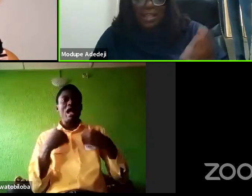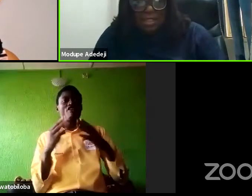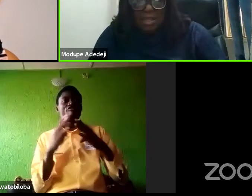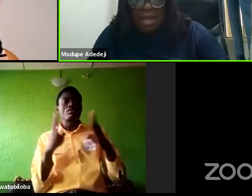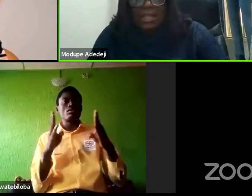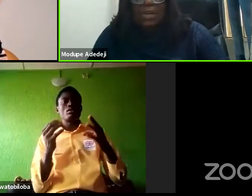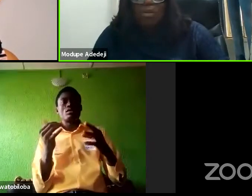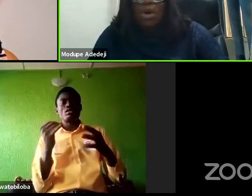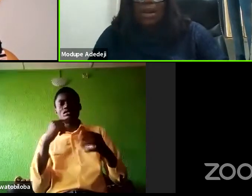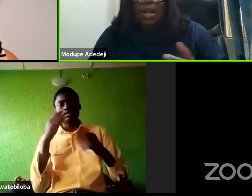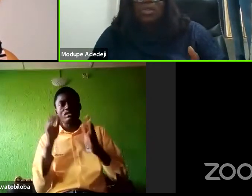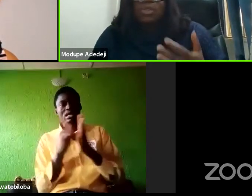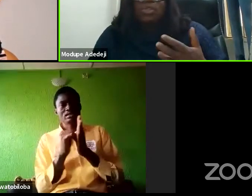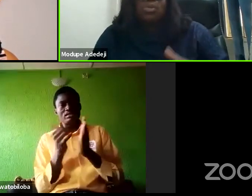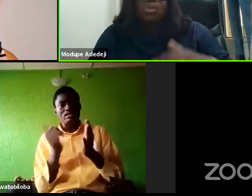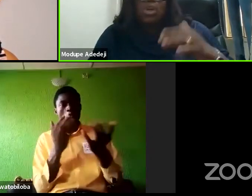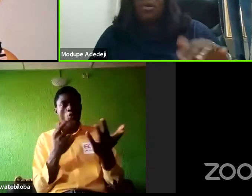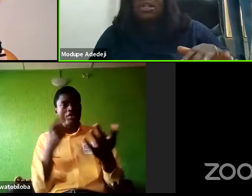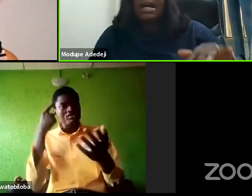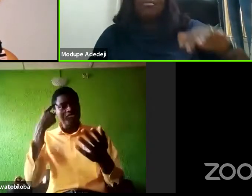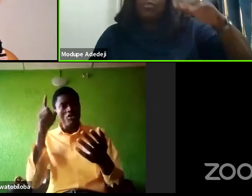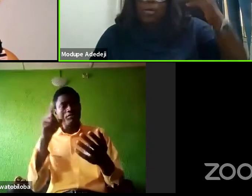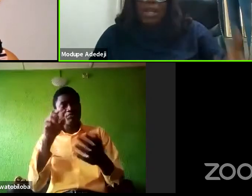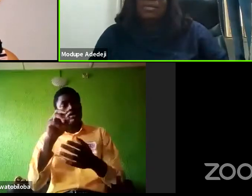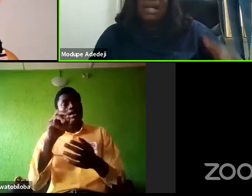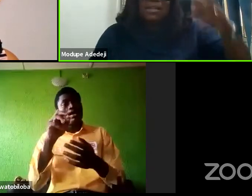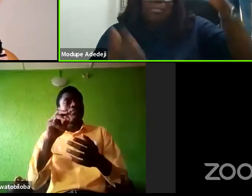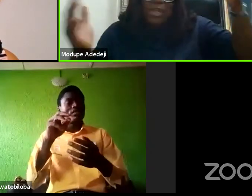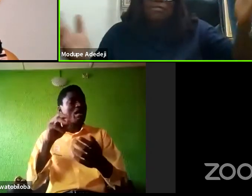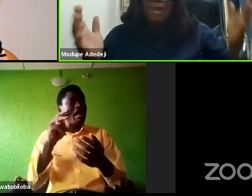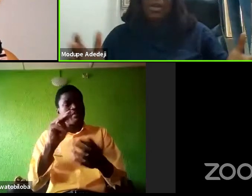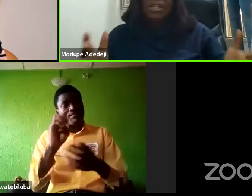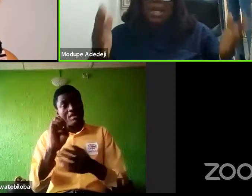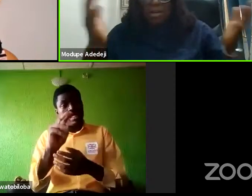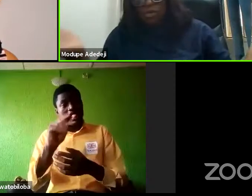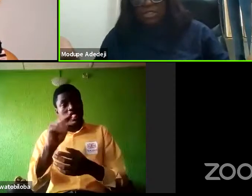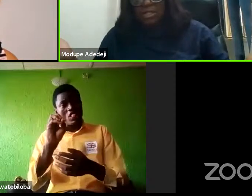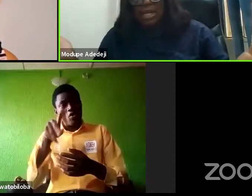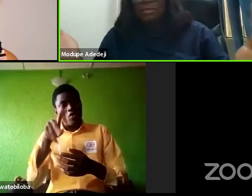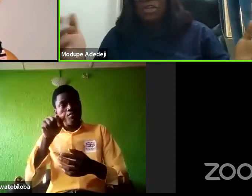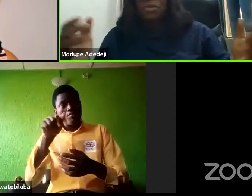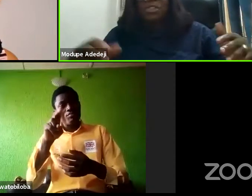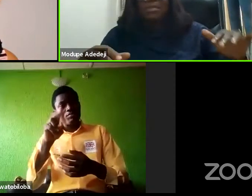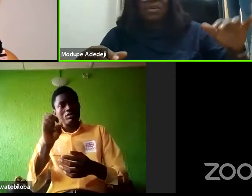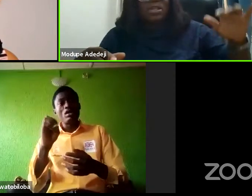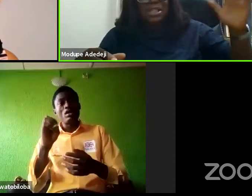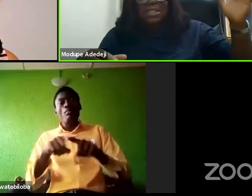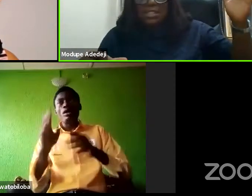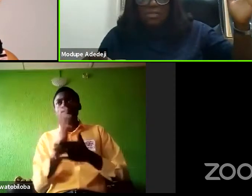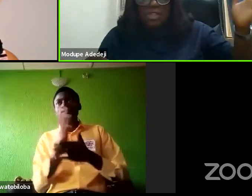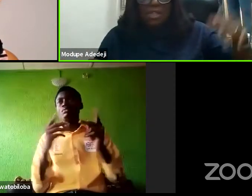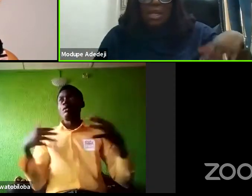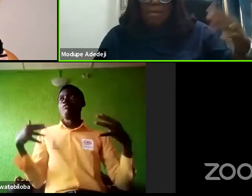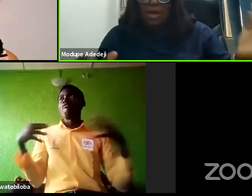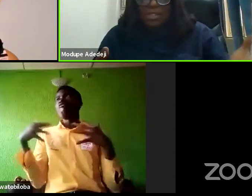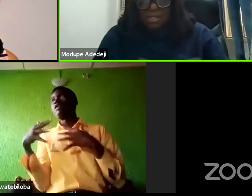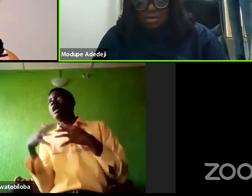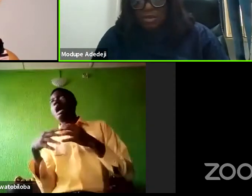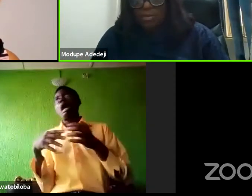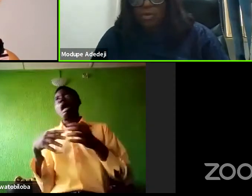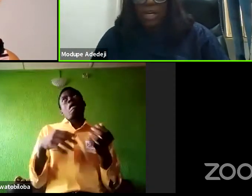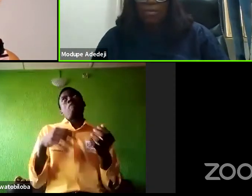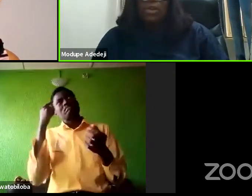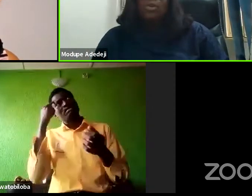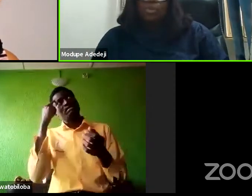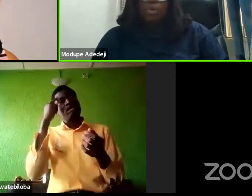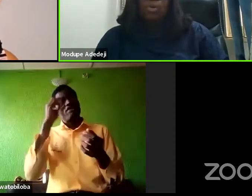of fear, and they go around with some other problems that big fibroid can cause. I'm sure you must have talked extensively about it